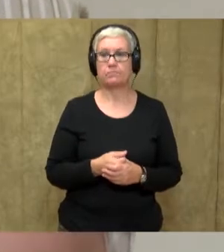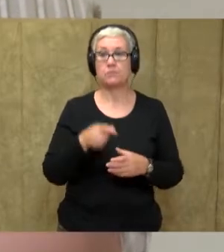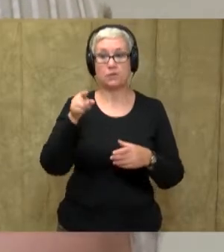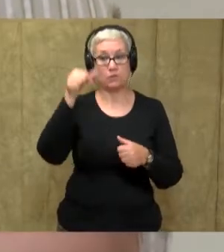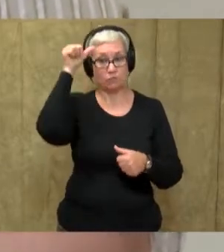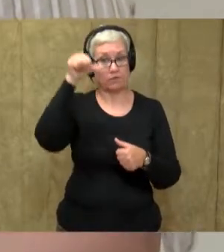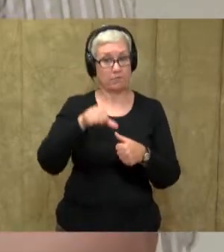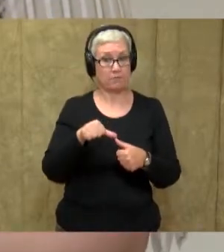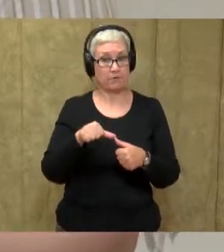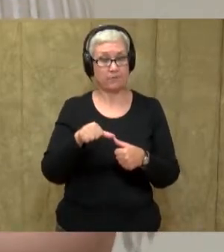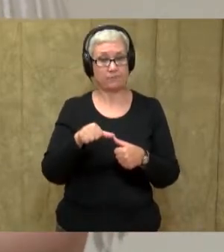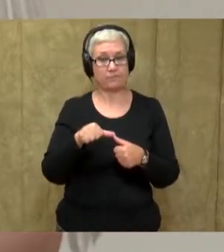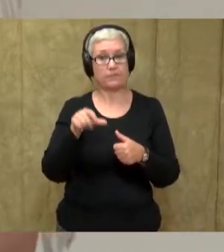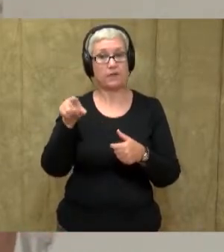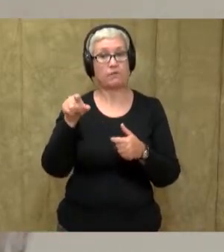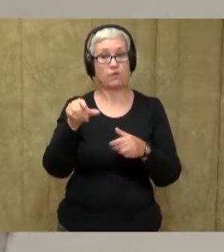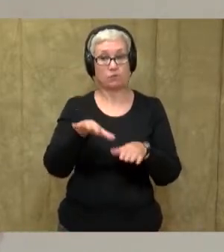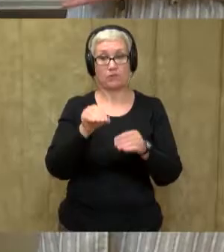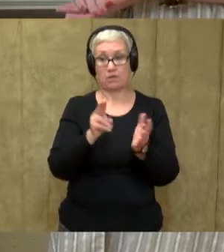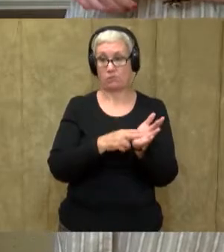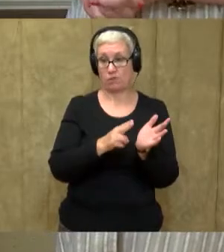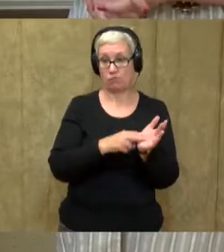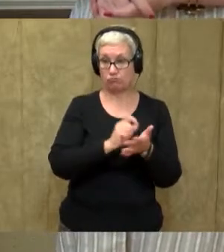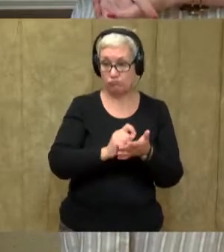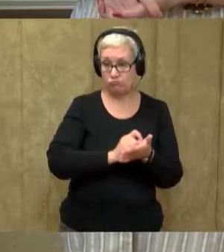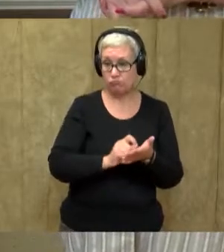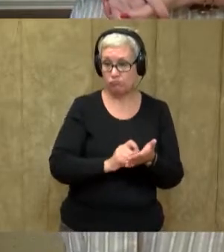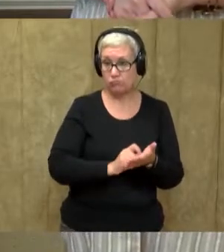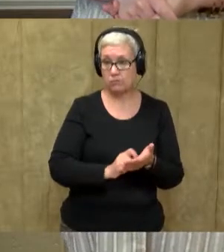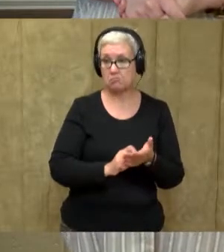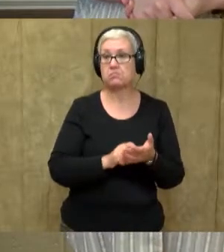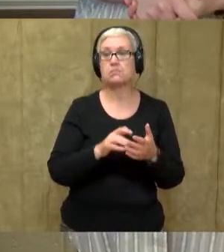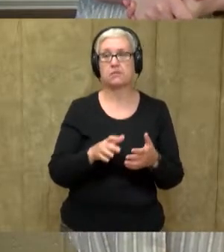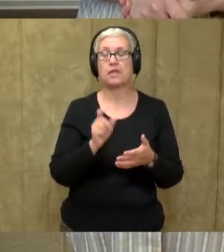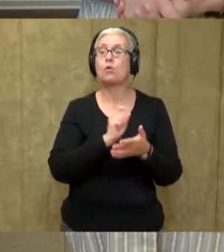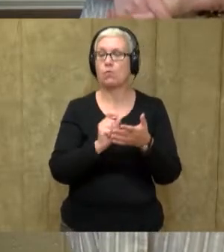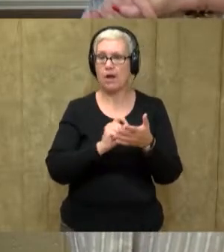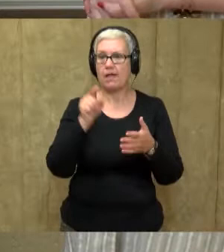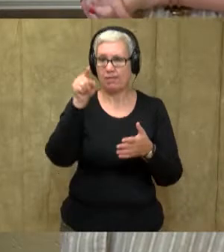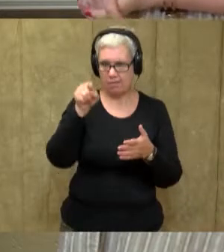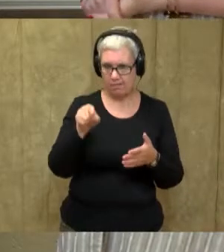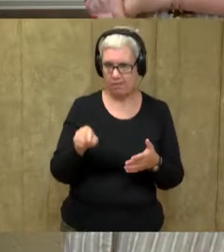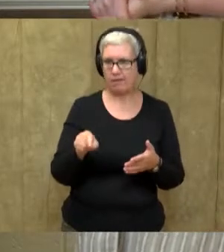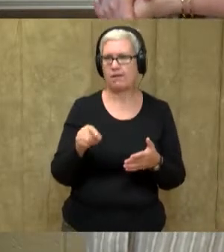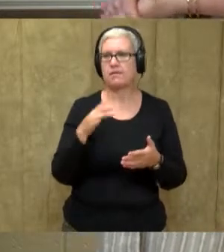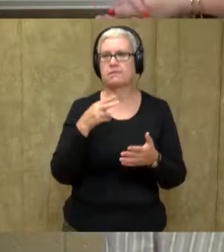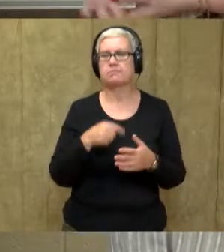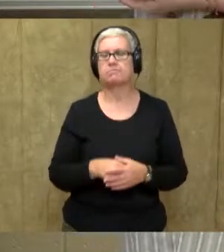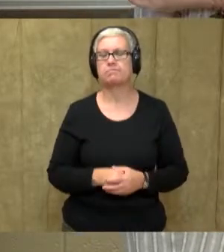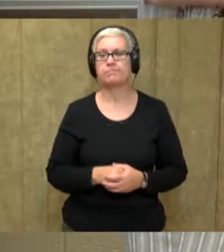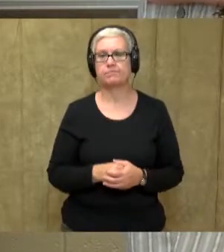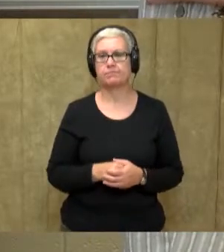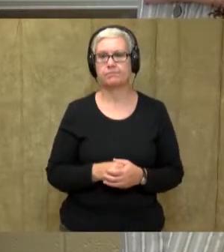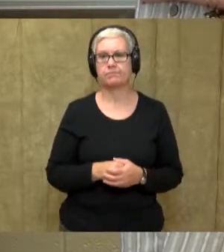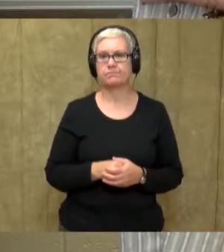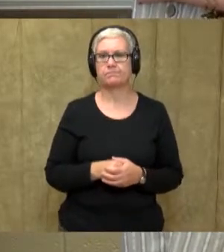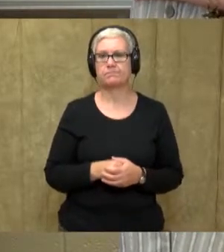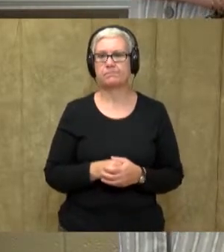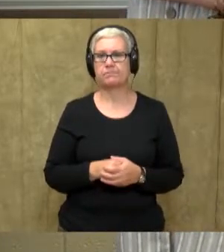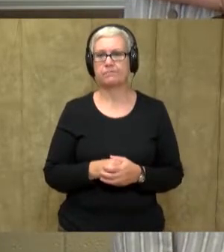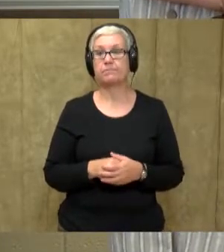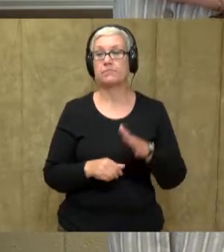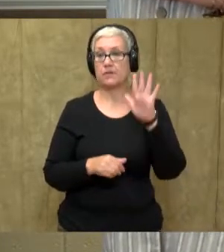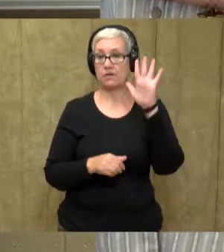reminder, and if you are taking notes, you may want to jot these down if you didn't get these last week. There are at least